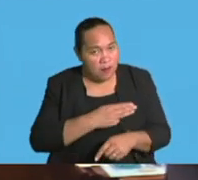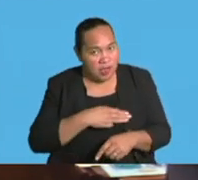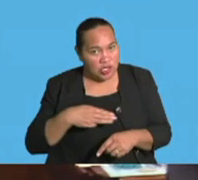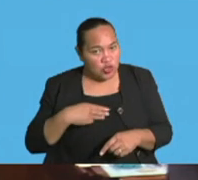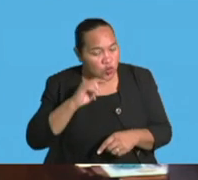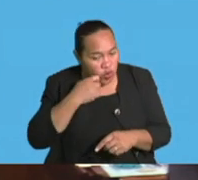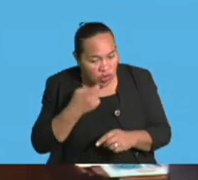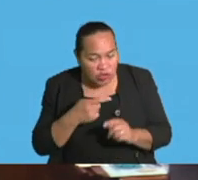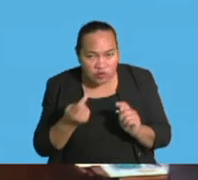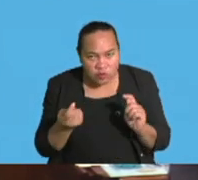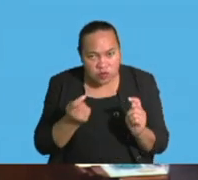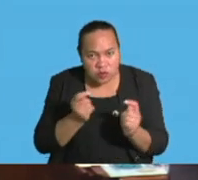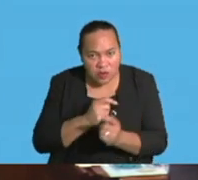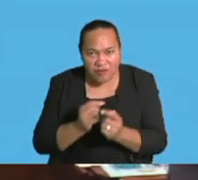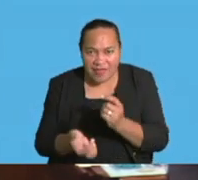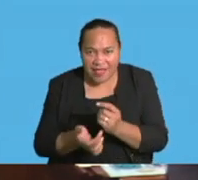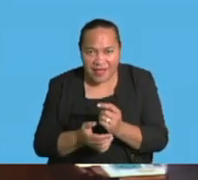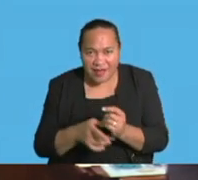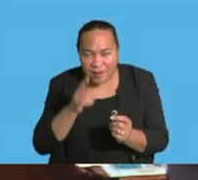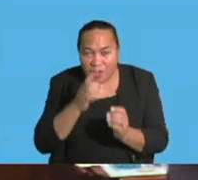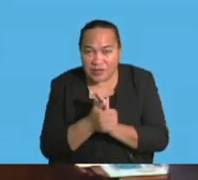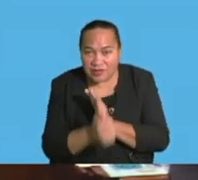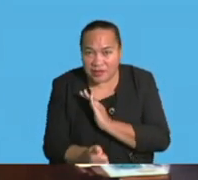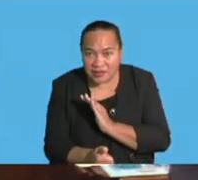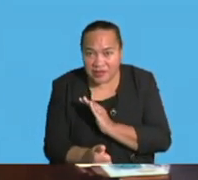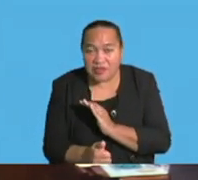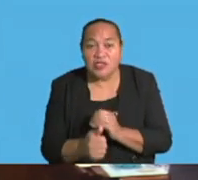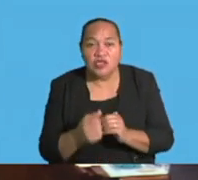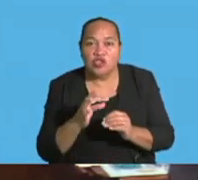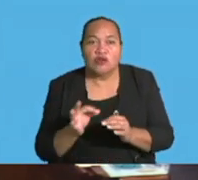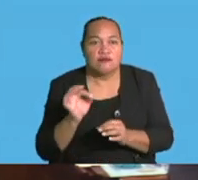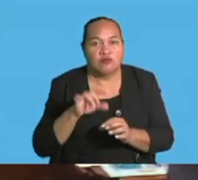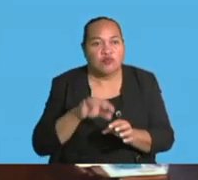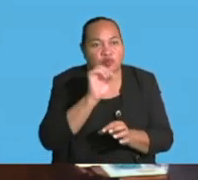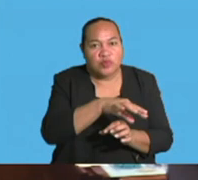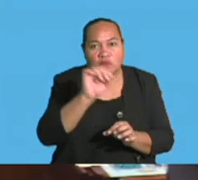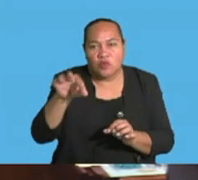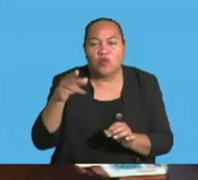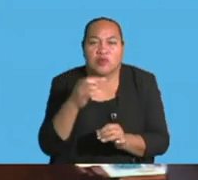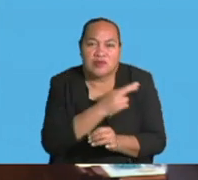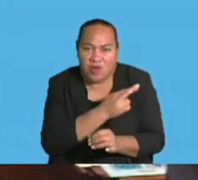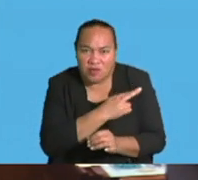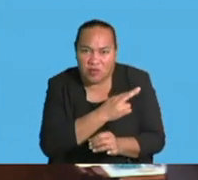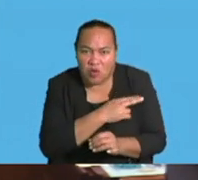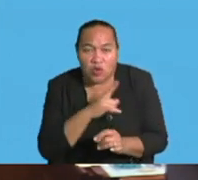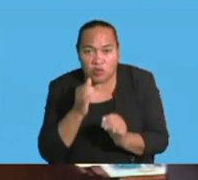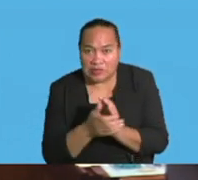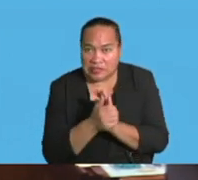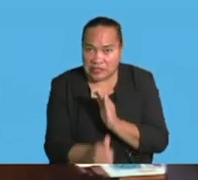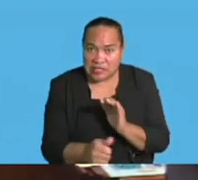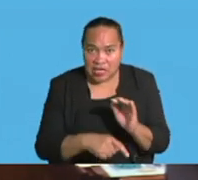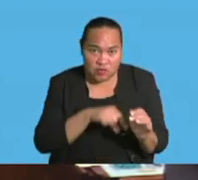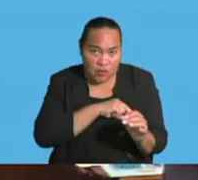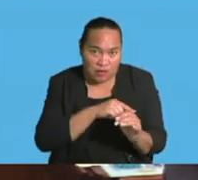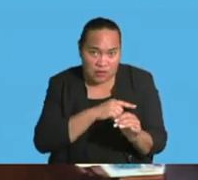its professional and technical personnel in the forested areas around the country, especially to improve the working